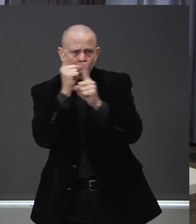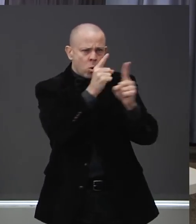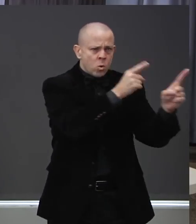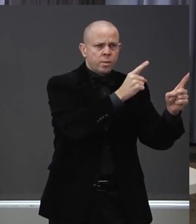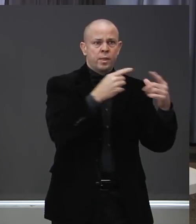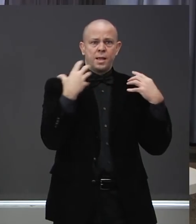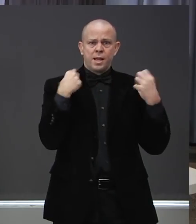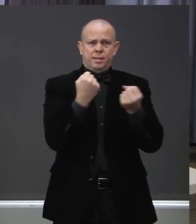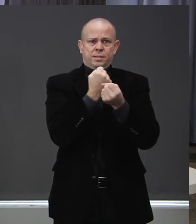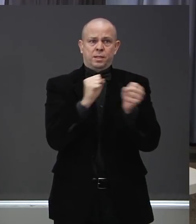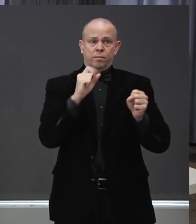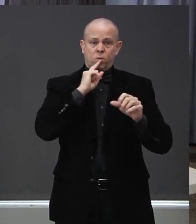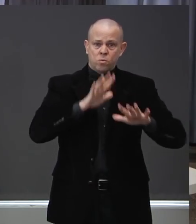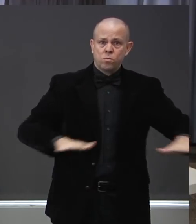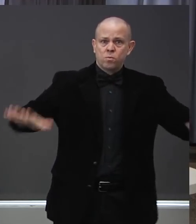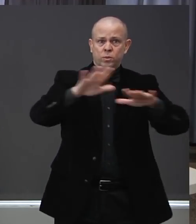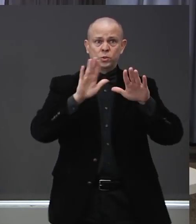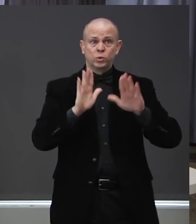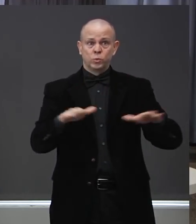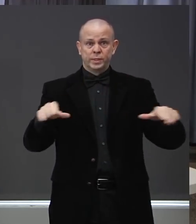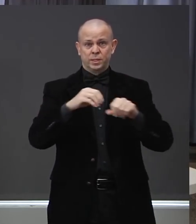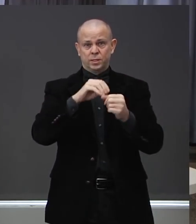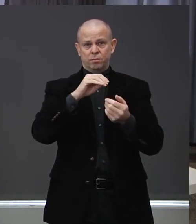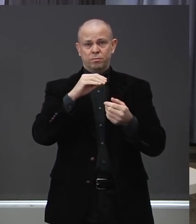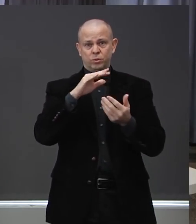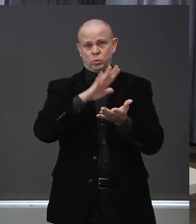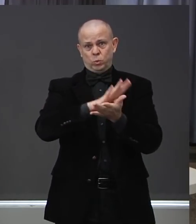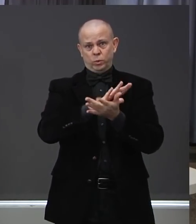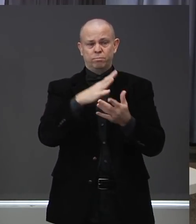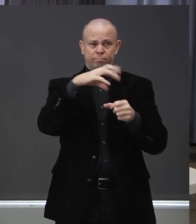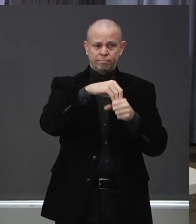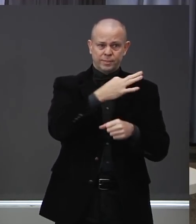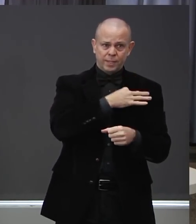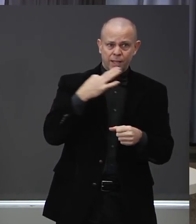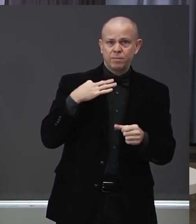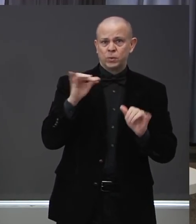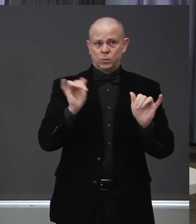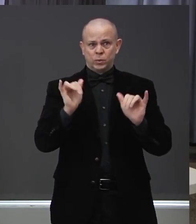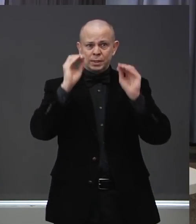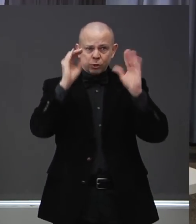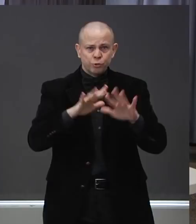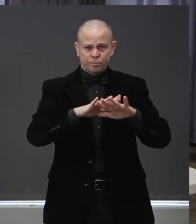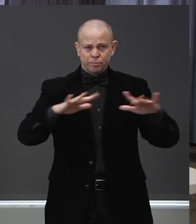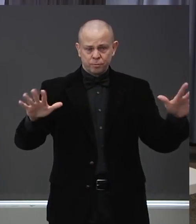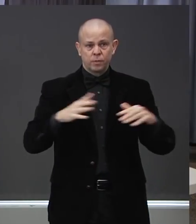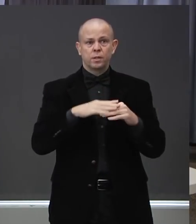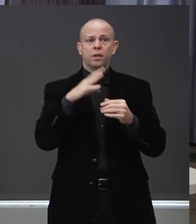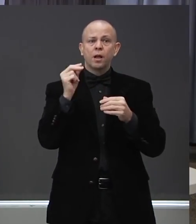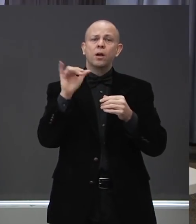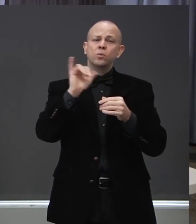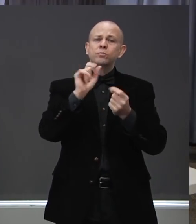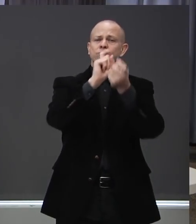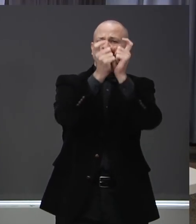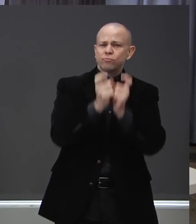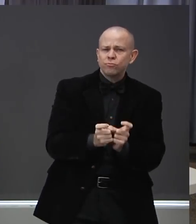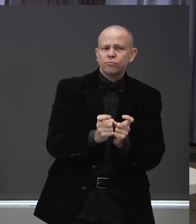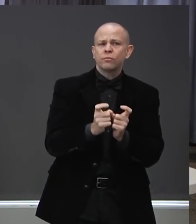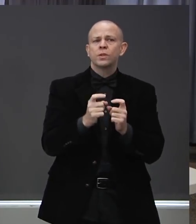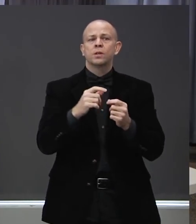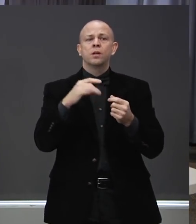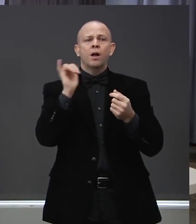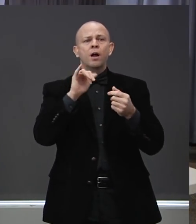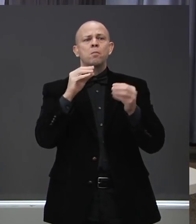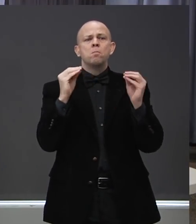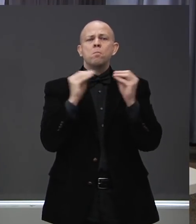of children and school staff. The updates to our school metrics balance 2 vital priorities. First, we want to give more students the